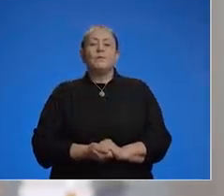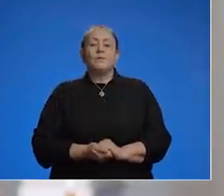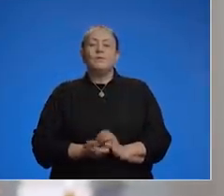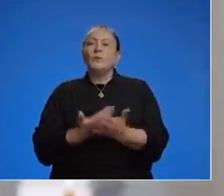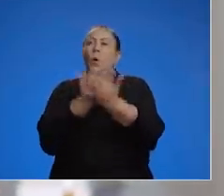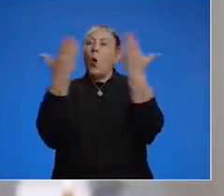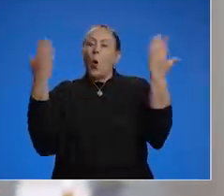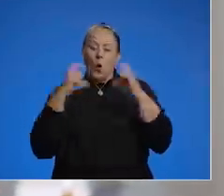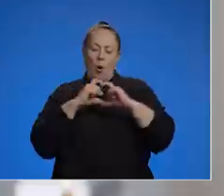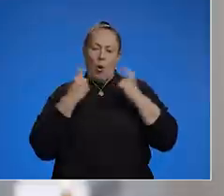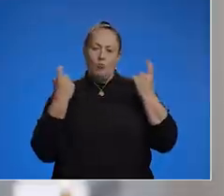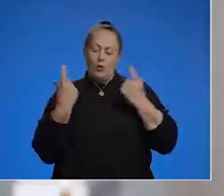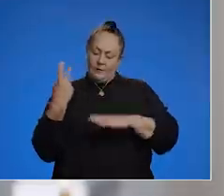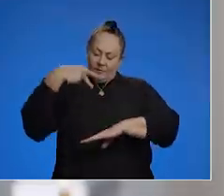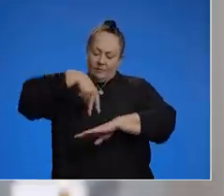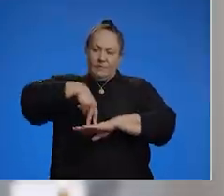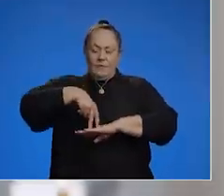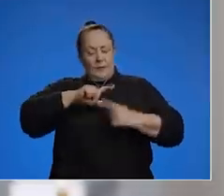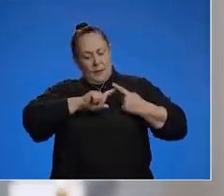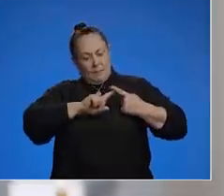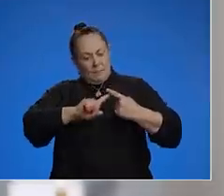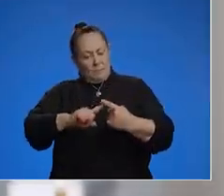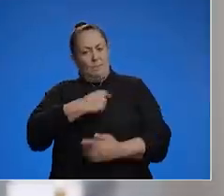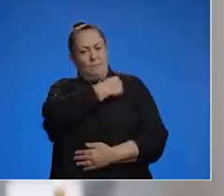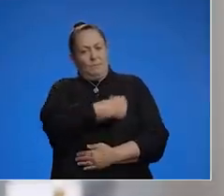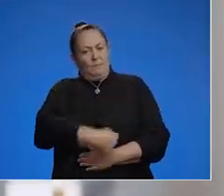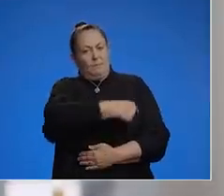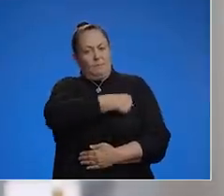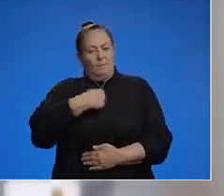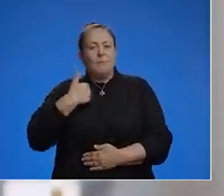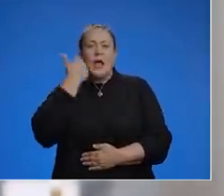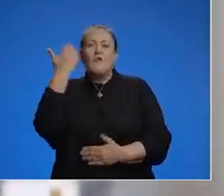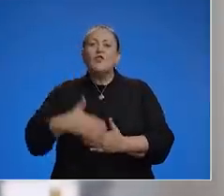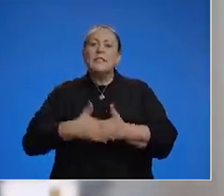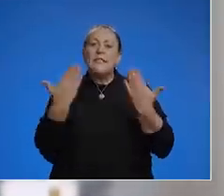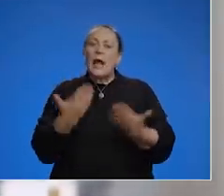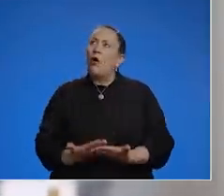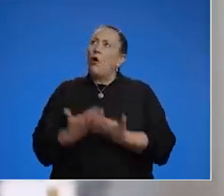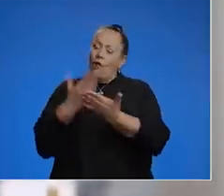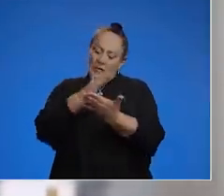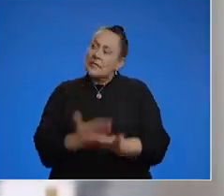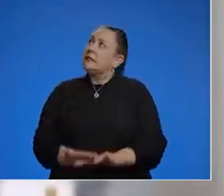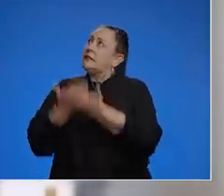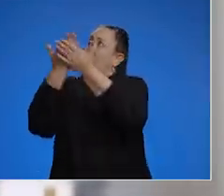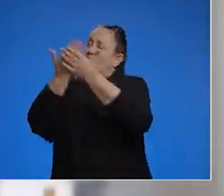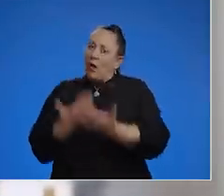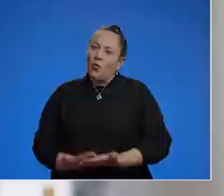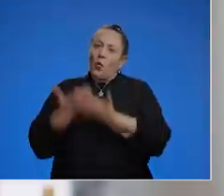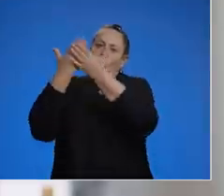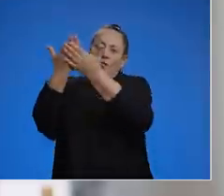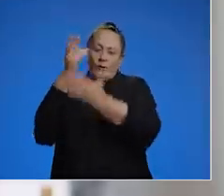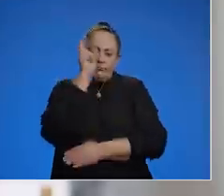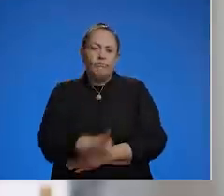All the priests stand at their duties every day, offering over and